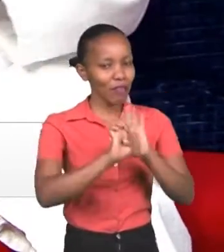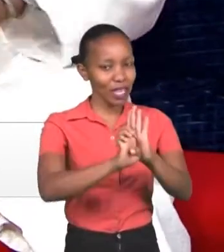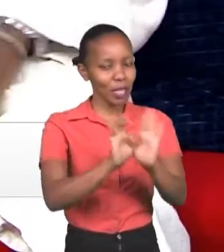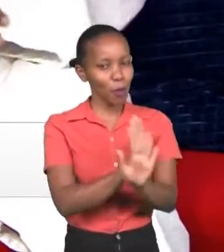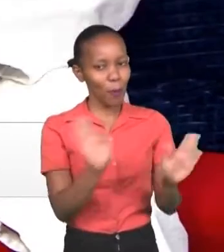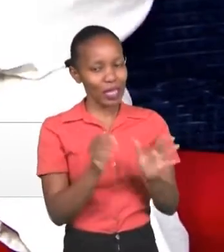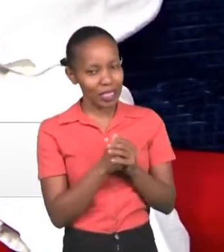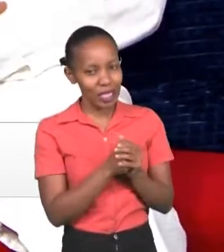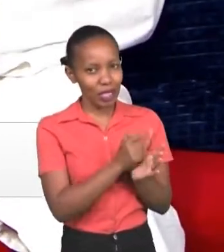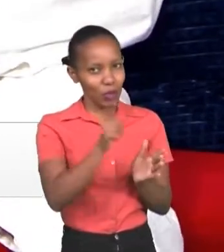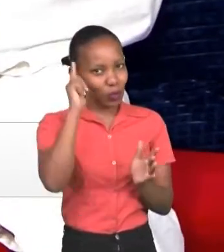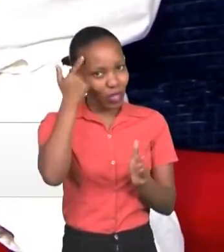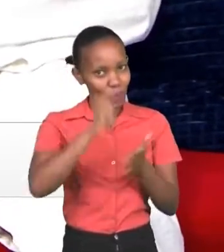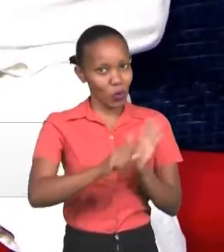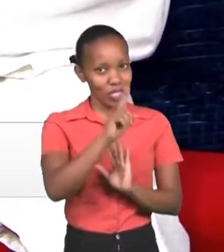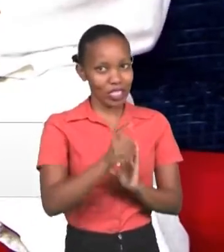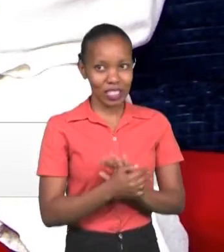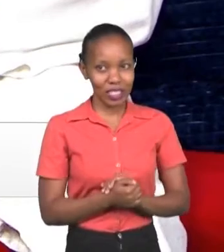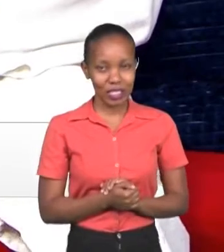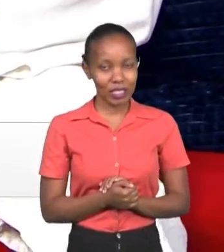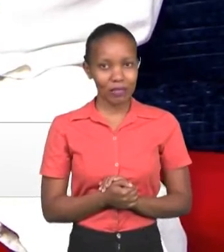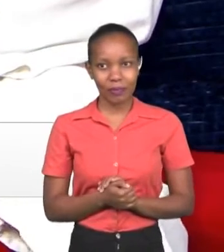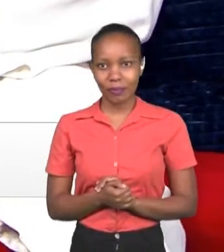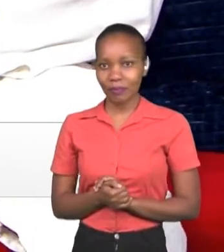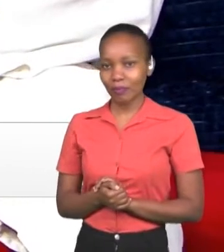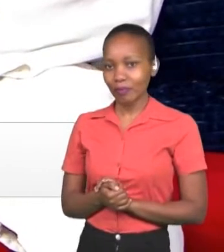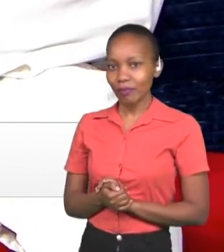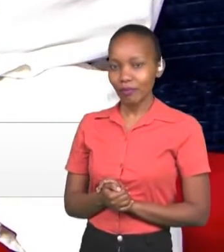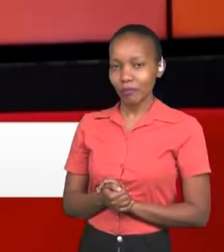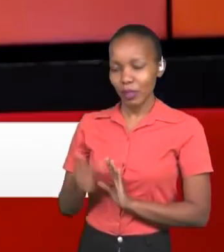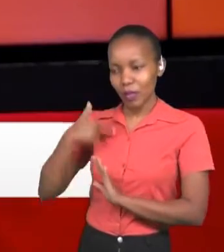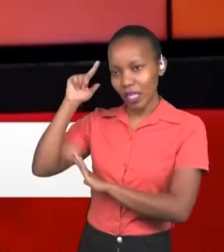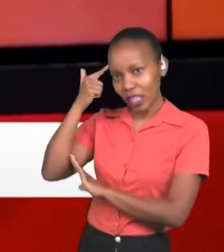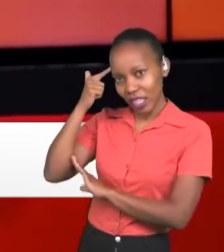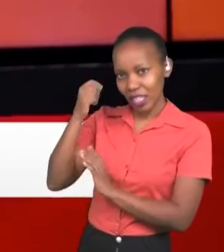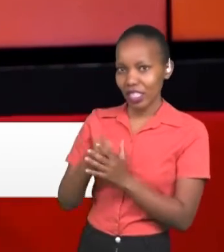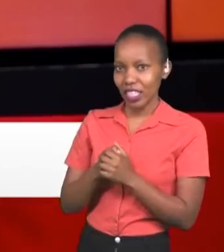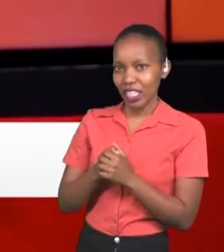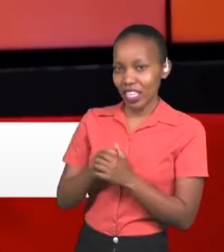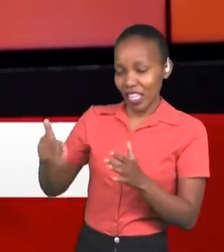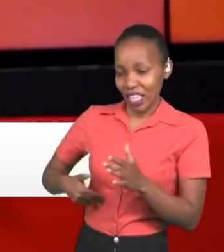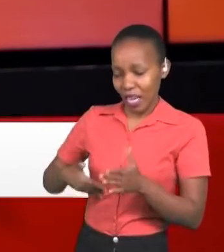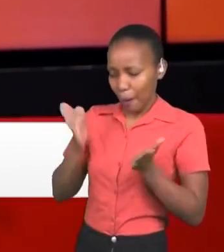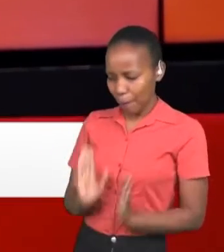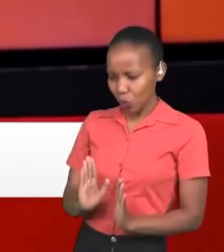asema what do you think about all this man? What I think is what do vijana wache kuambia anything na madem,